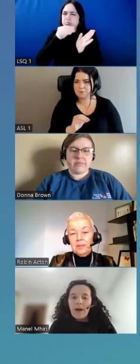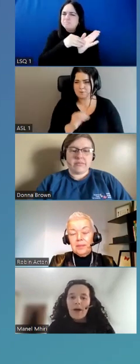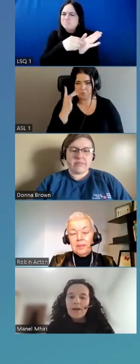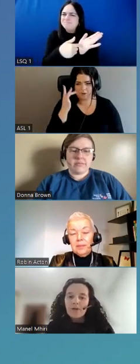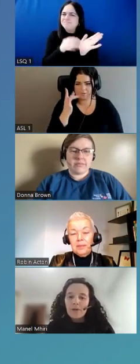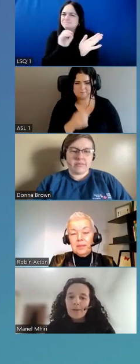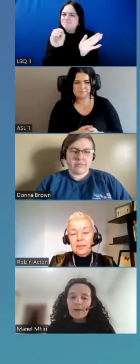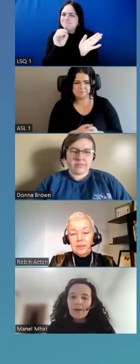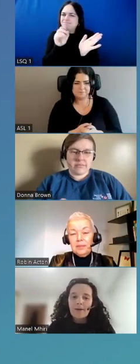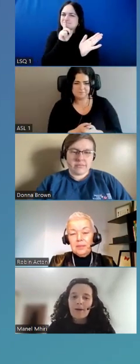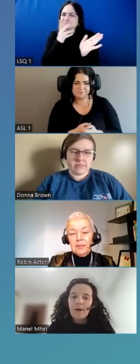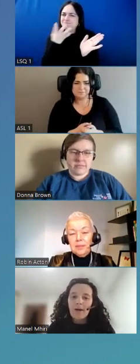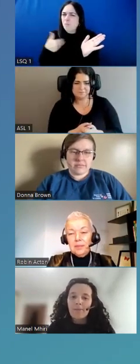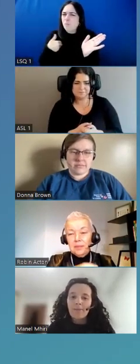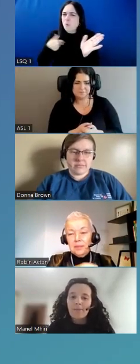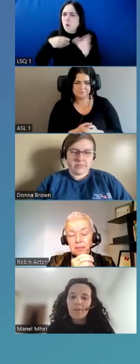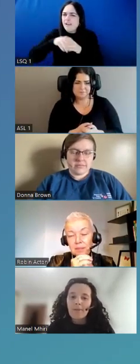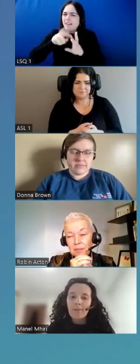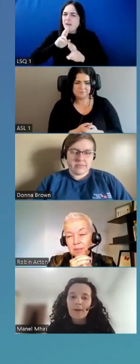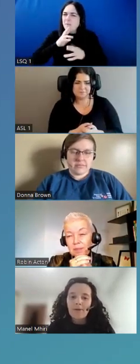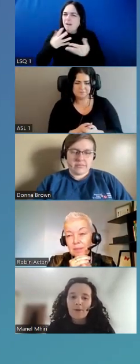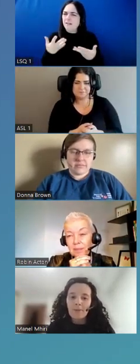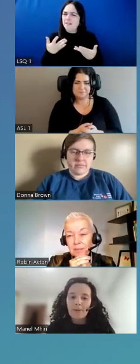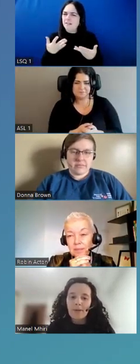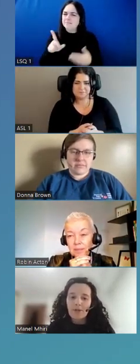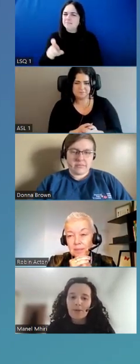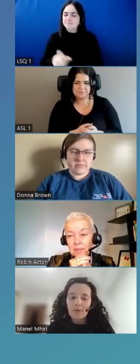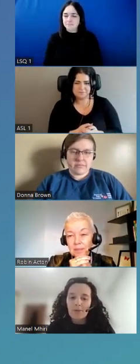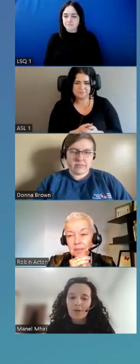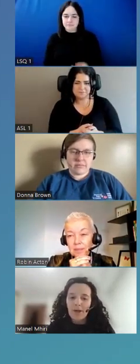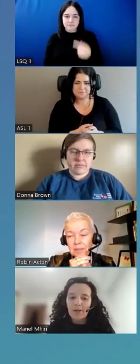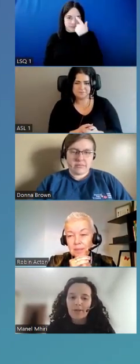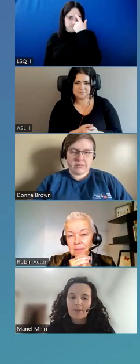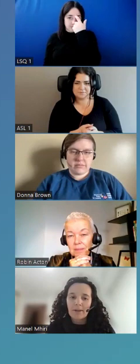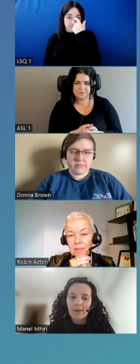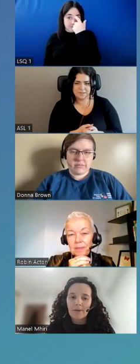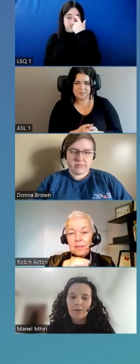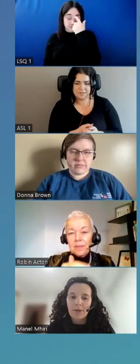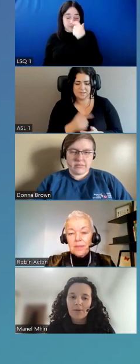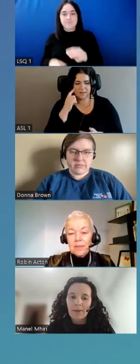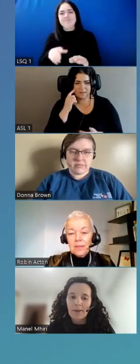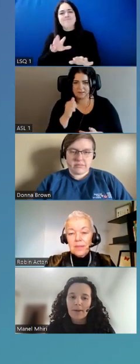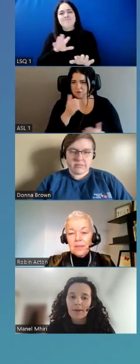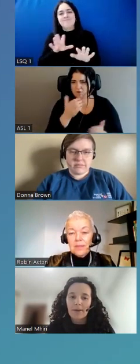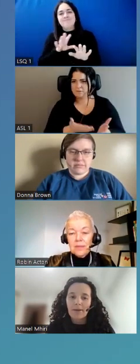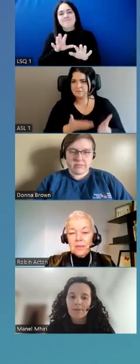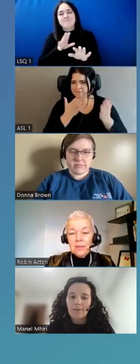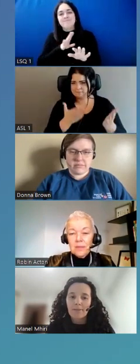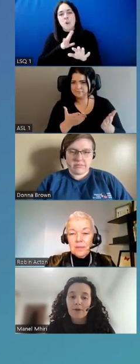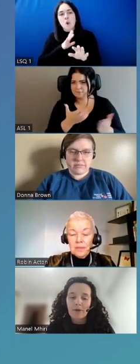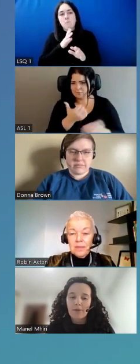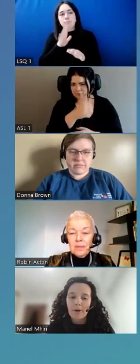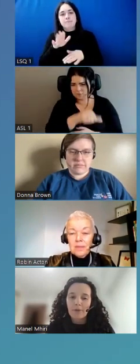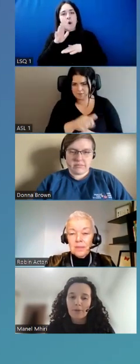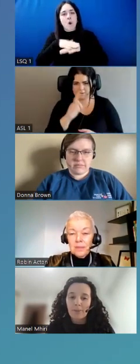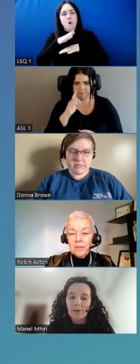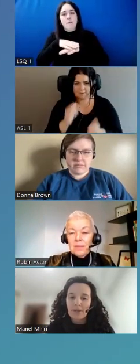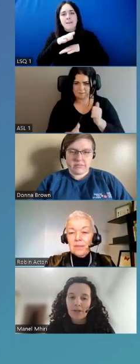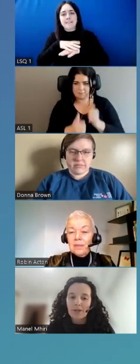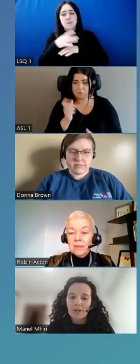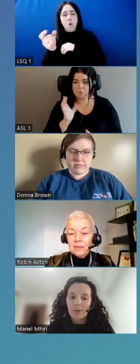So I don't think many recommendations were rejected. In the contrary, I think that most of